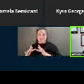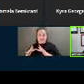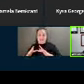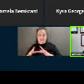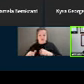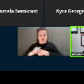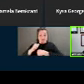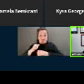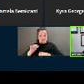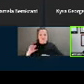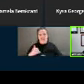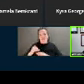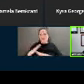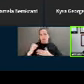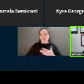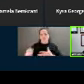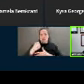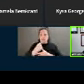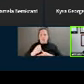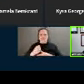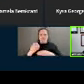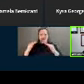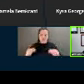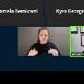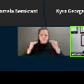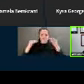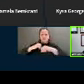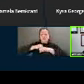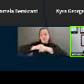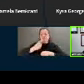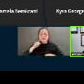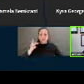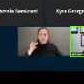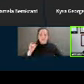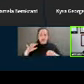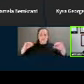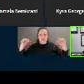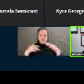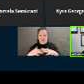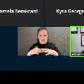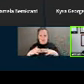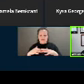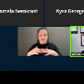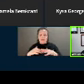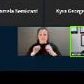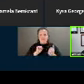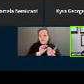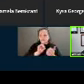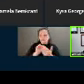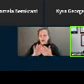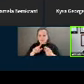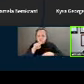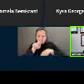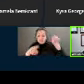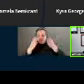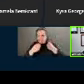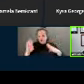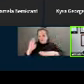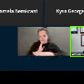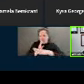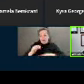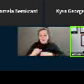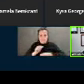top priorities is to enhance the security of public gatherings by developing capabilities that address the wide range of risks we face as a nation. And